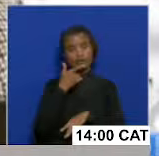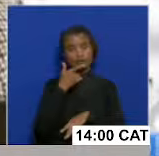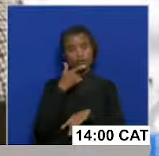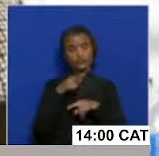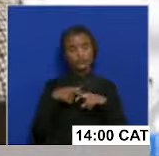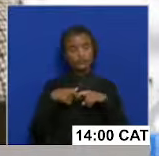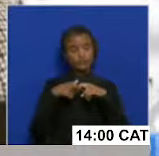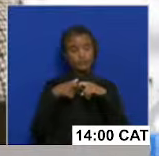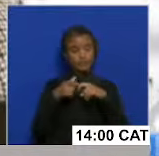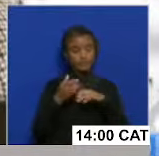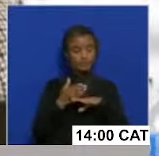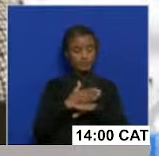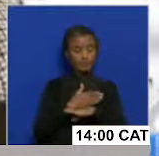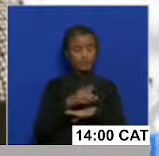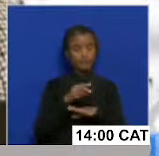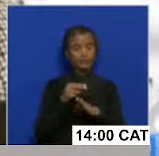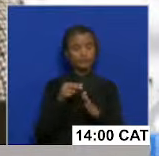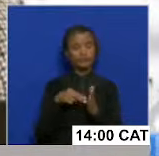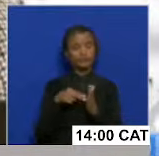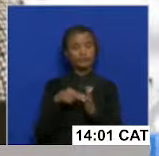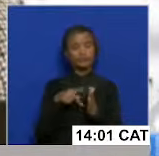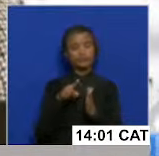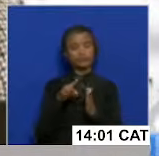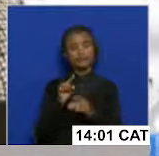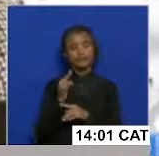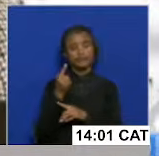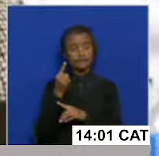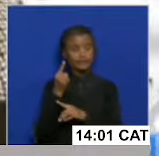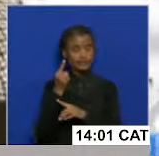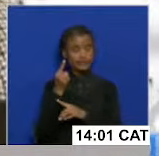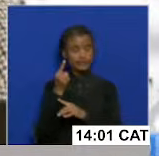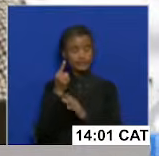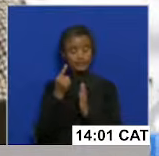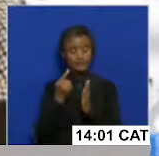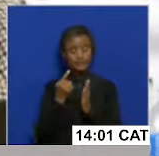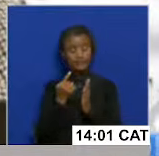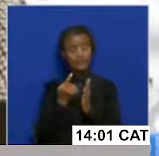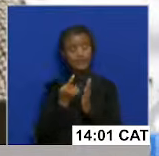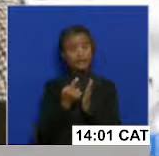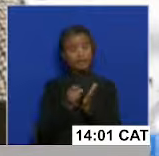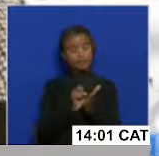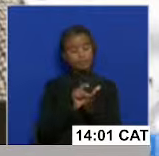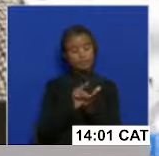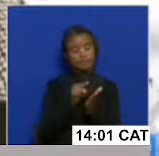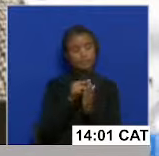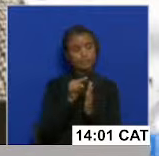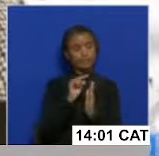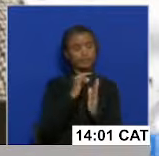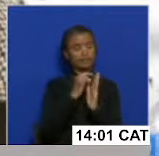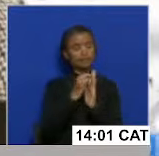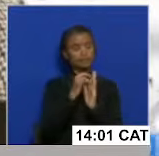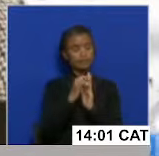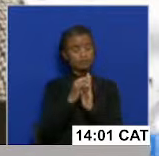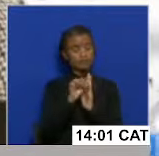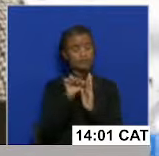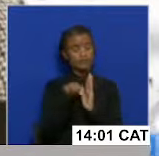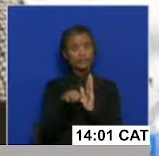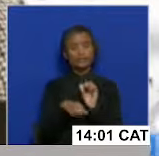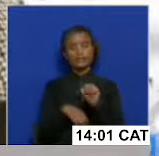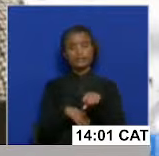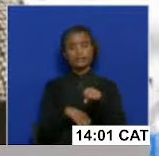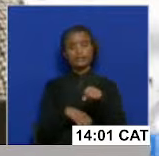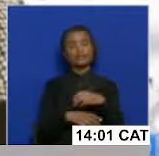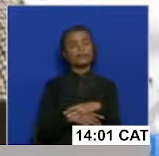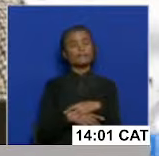that first message on the top of page 9. Yes, I did. I had already taken you through the 2 messages that